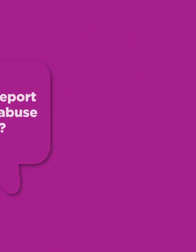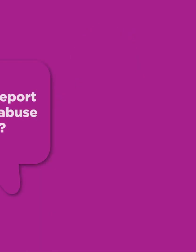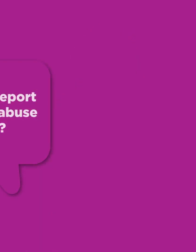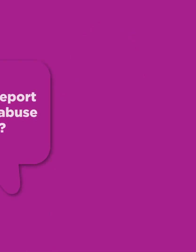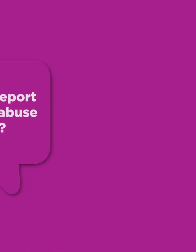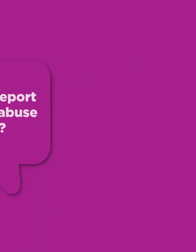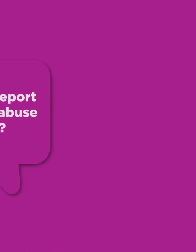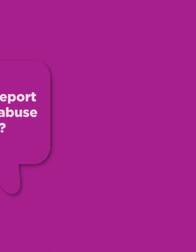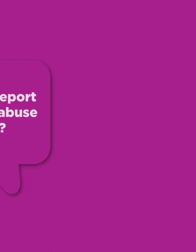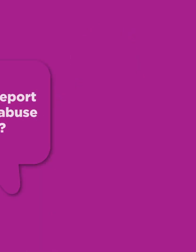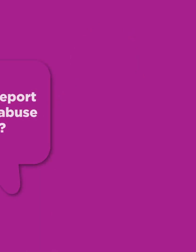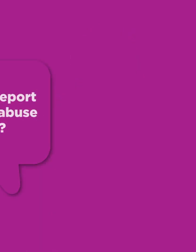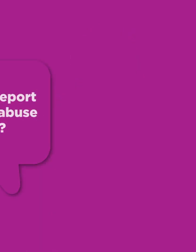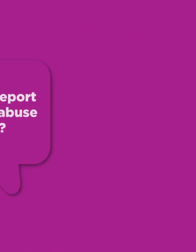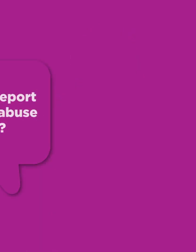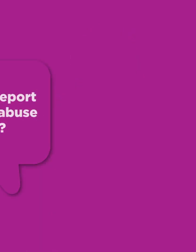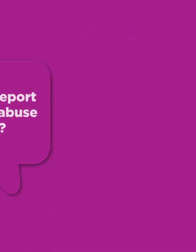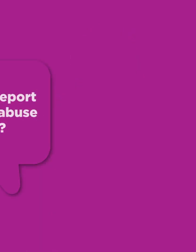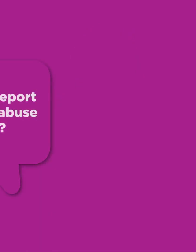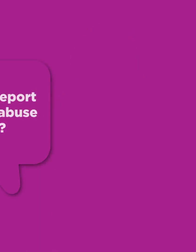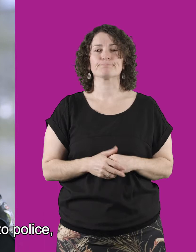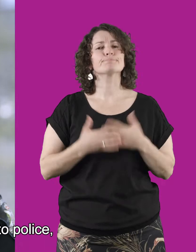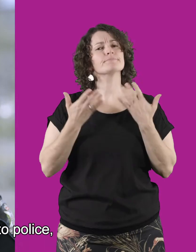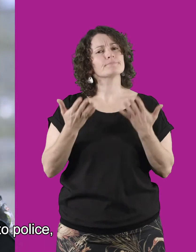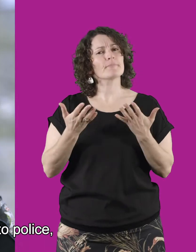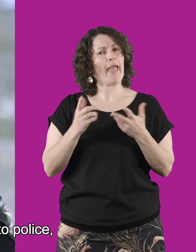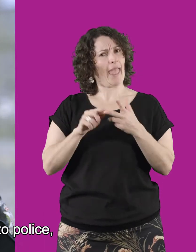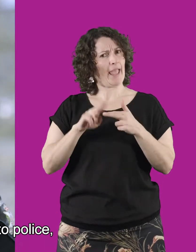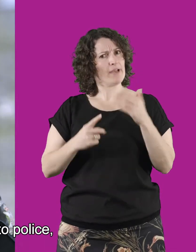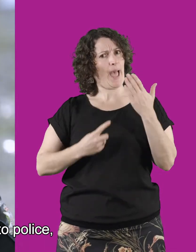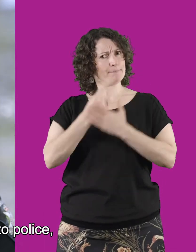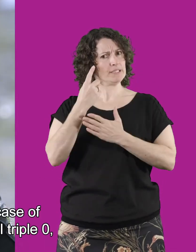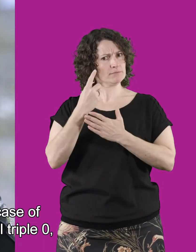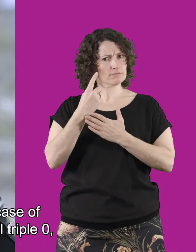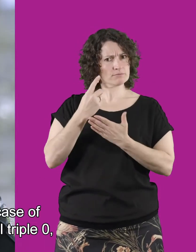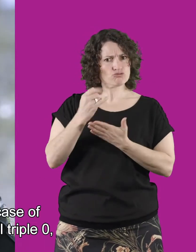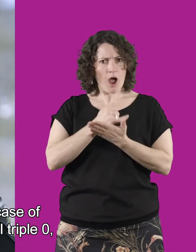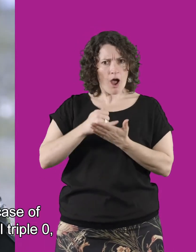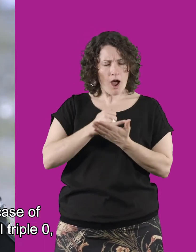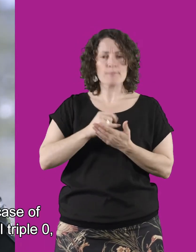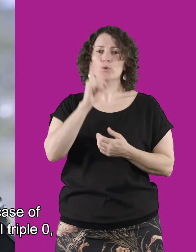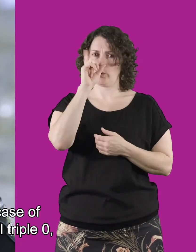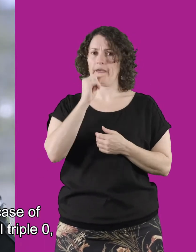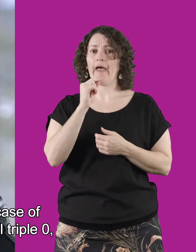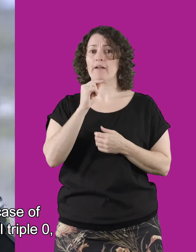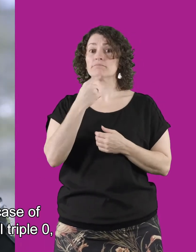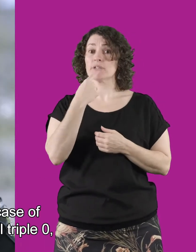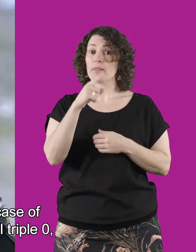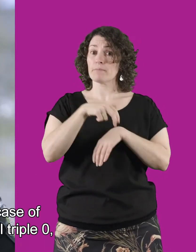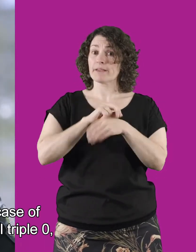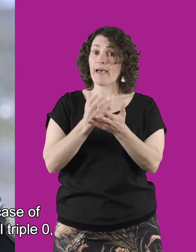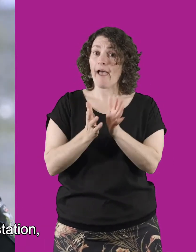How can we report violence and abuse to police? To report a crime to police, you can, in the case of an emergency,